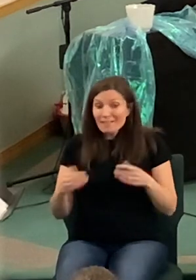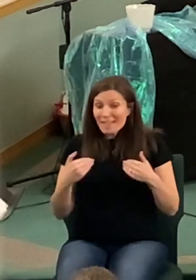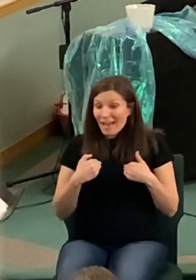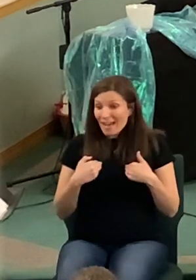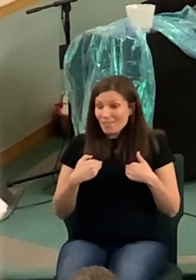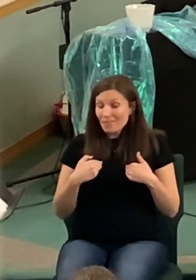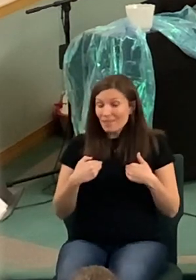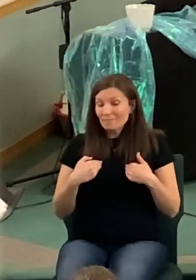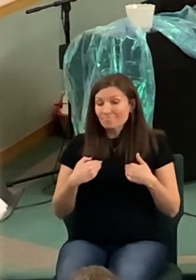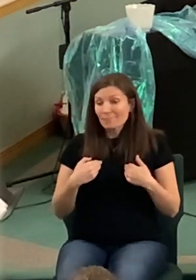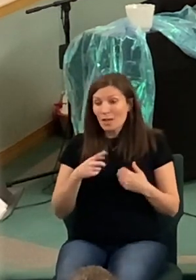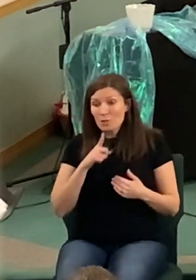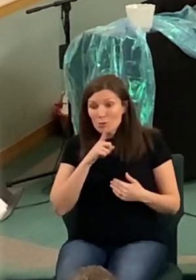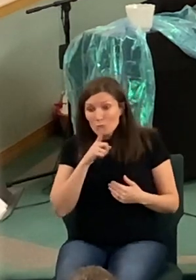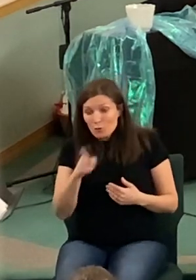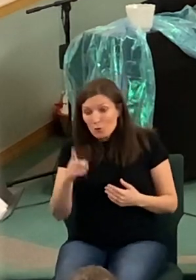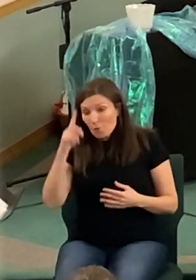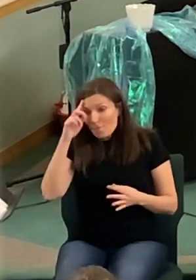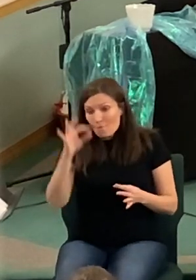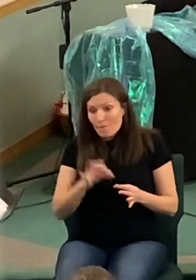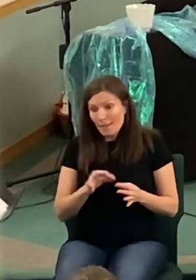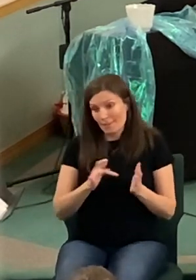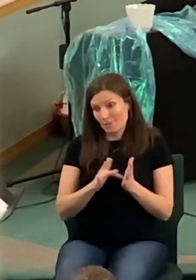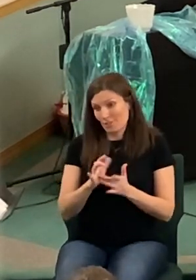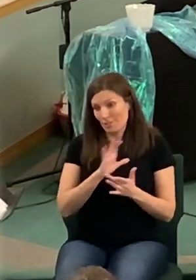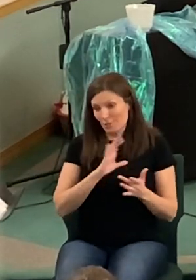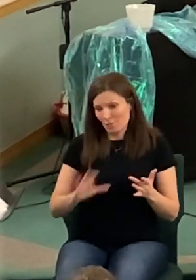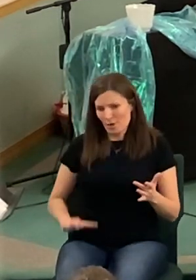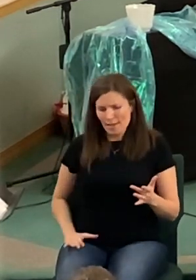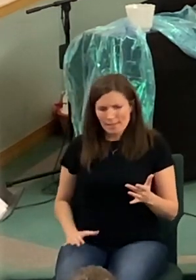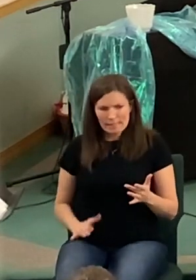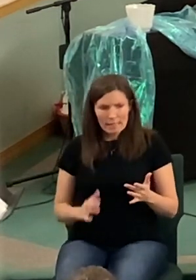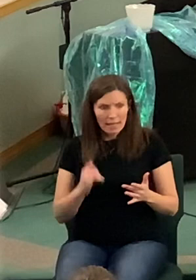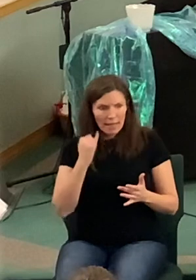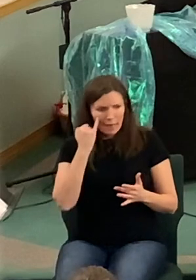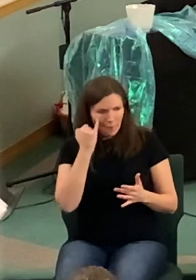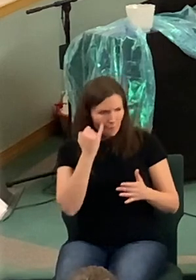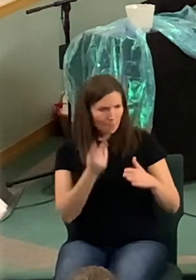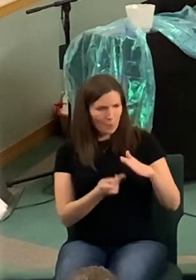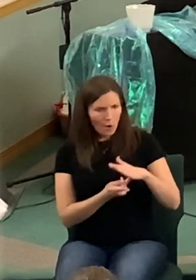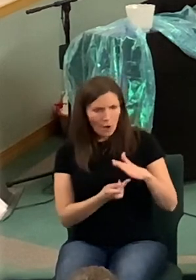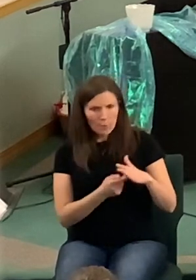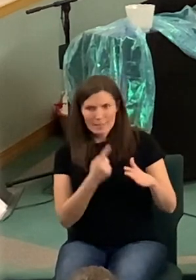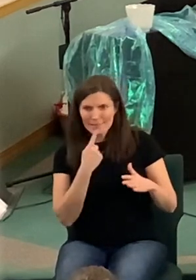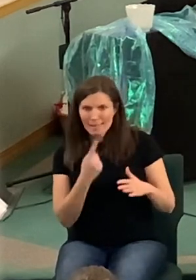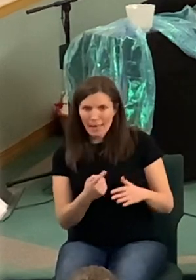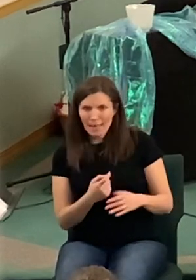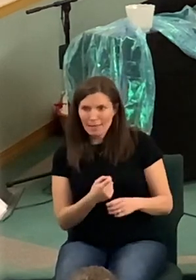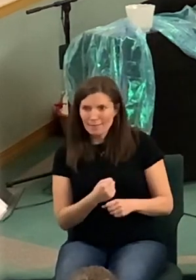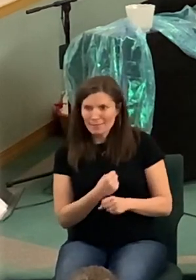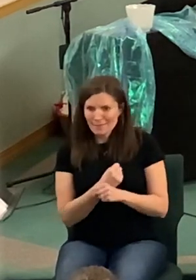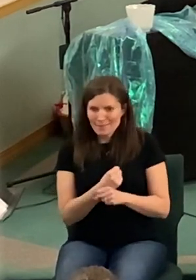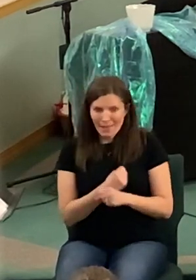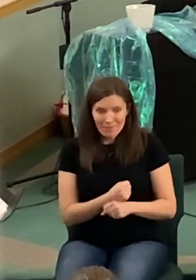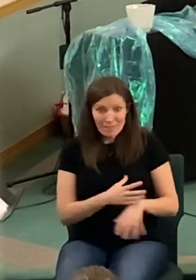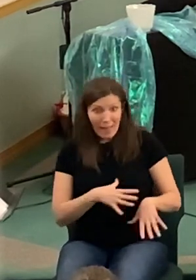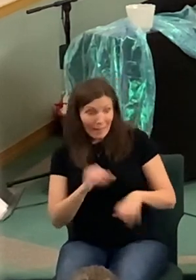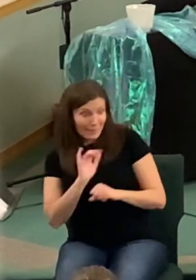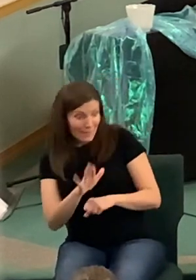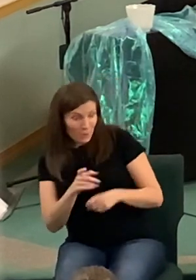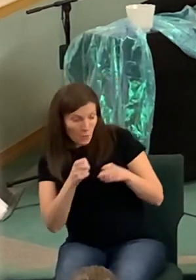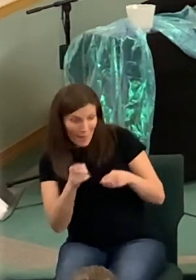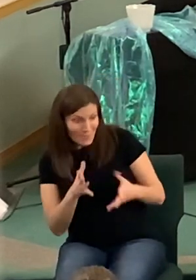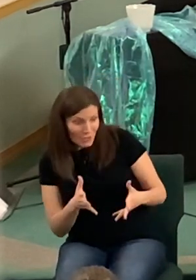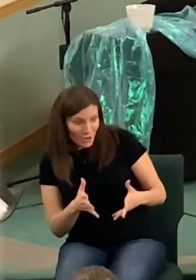would have said slavery was wrong and you should all become free and leave your masters, he would have had a pretty big crowd all of a